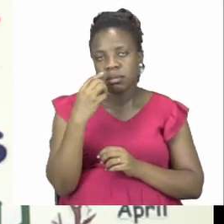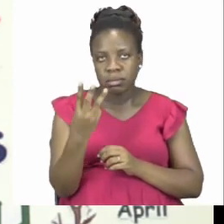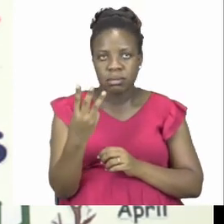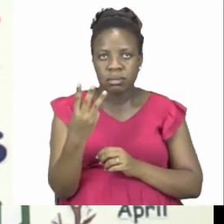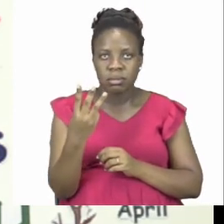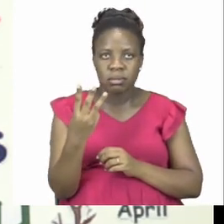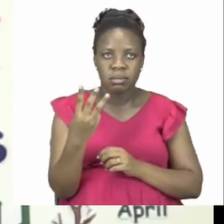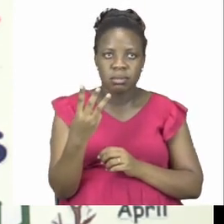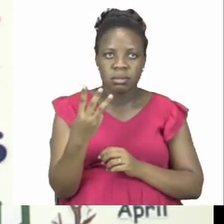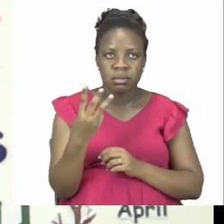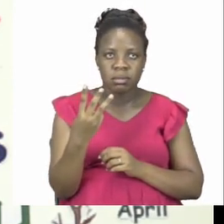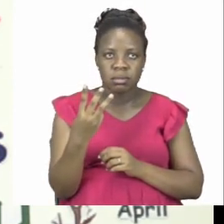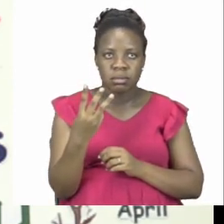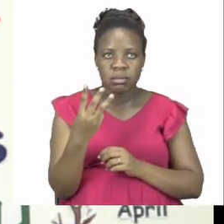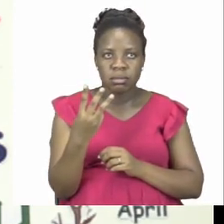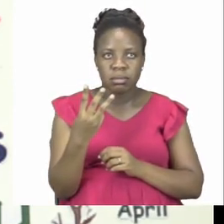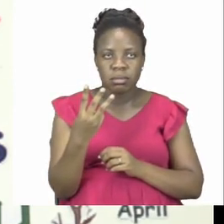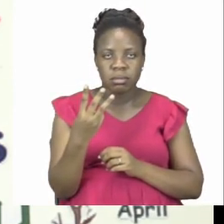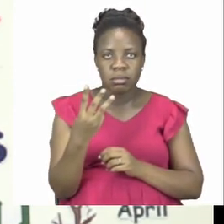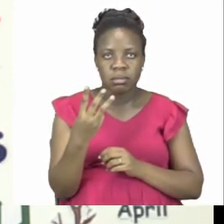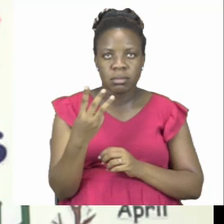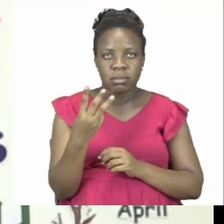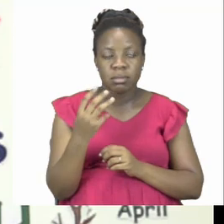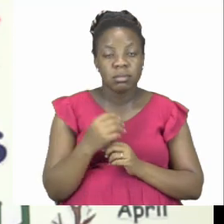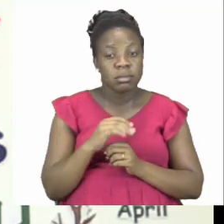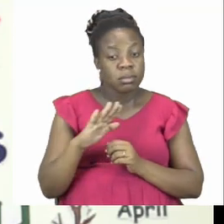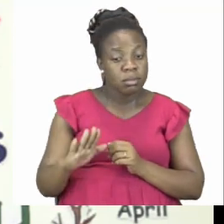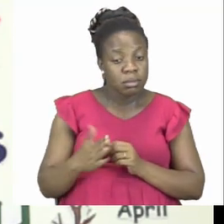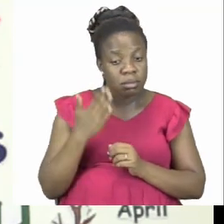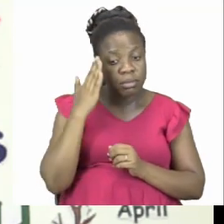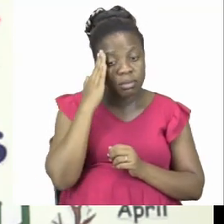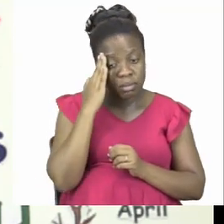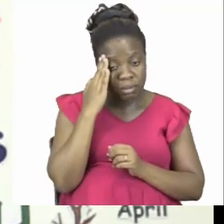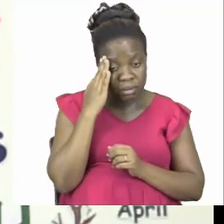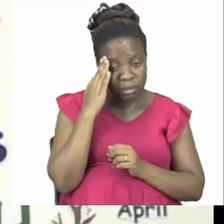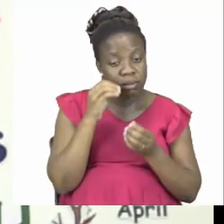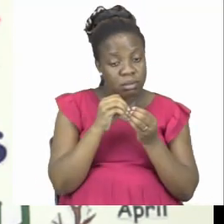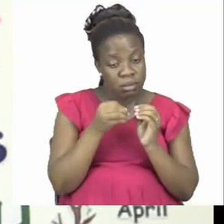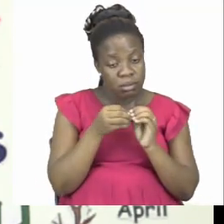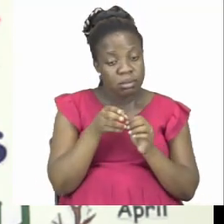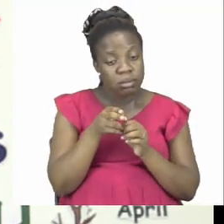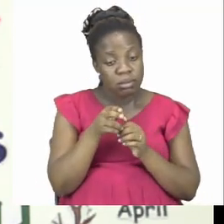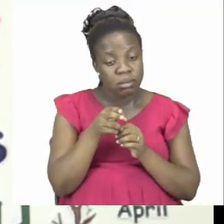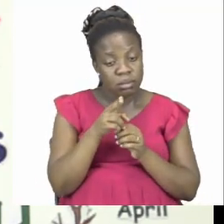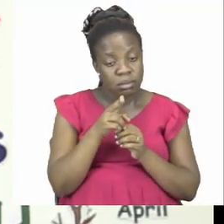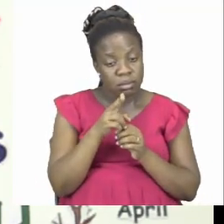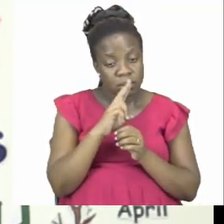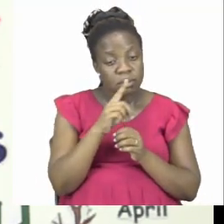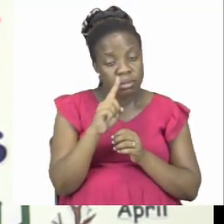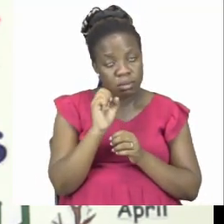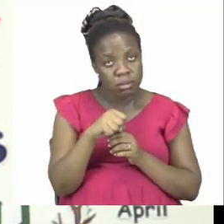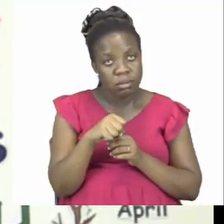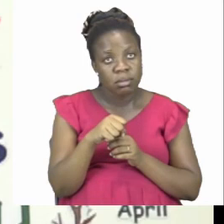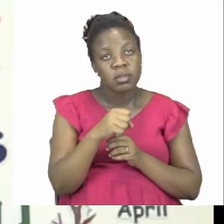113. If you want to check if your answer is correct, you can actually say 85 plus